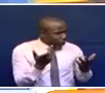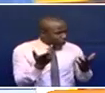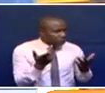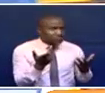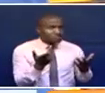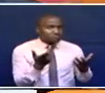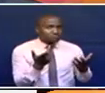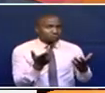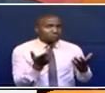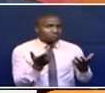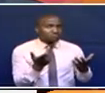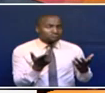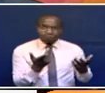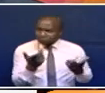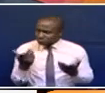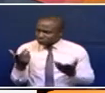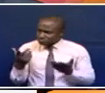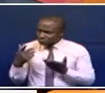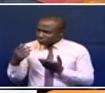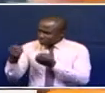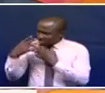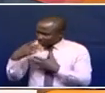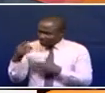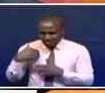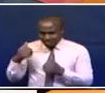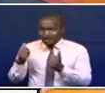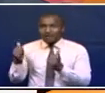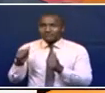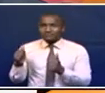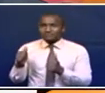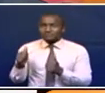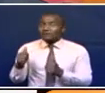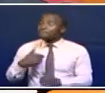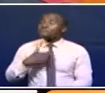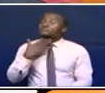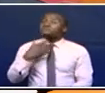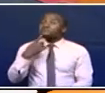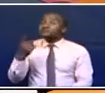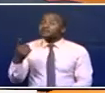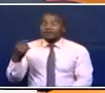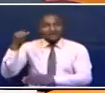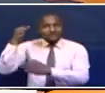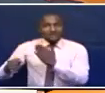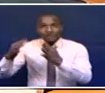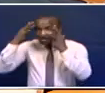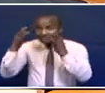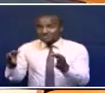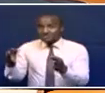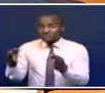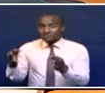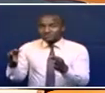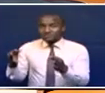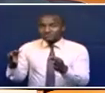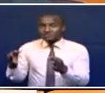They're talking about that? Yes. They haven't talked to me. Let me tell you this. The final decision will not be that of